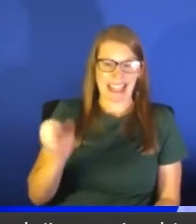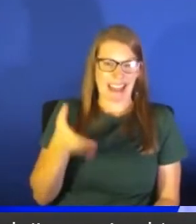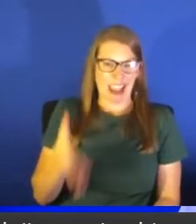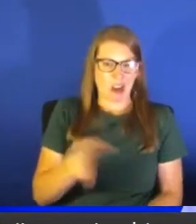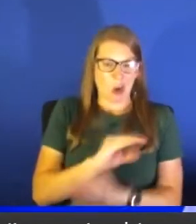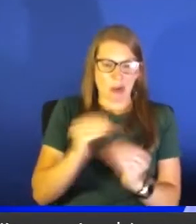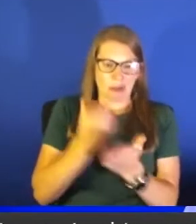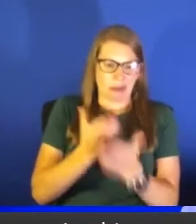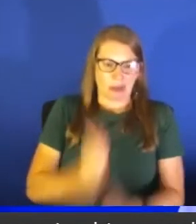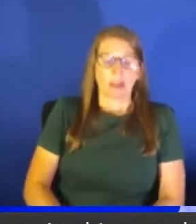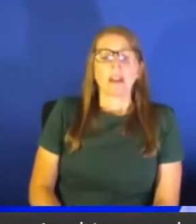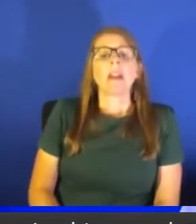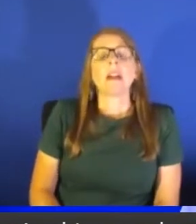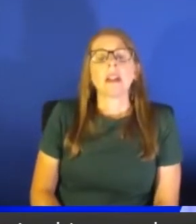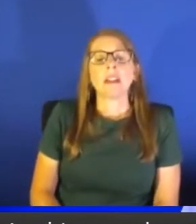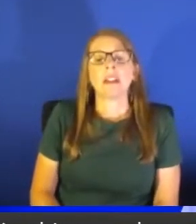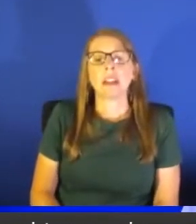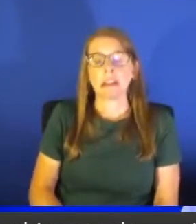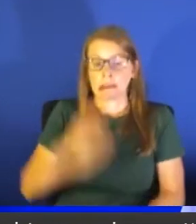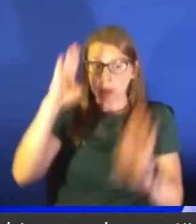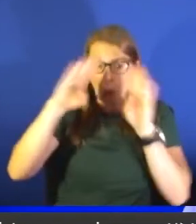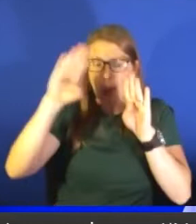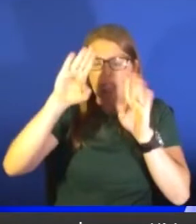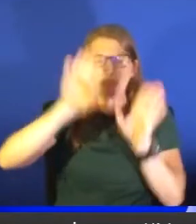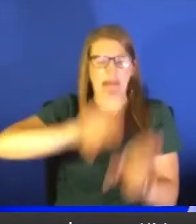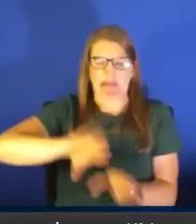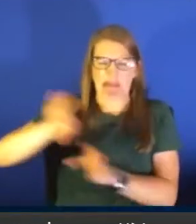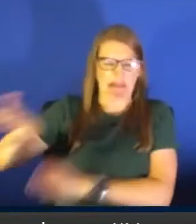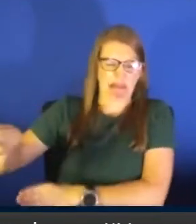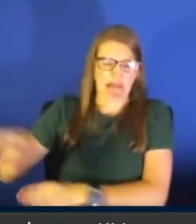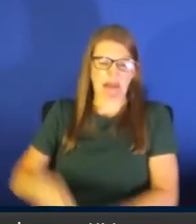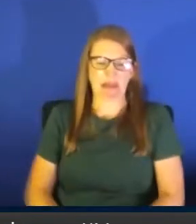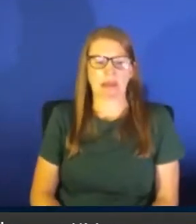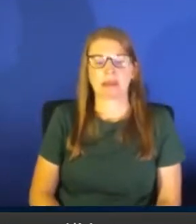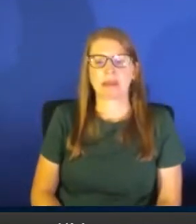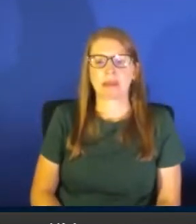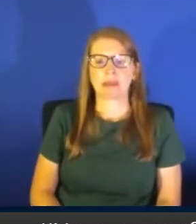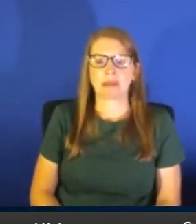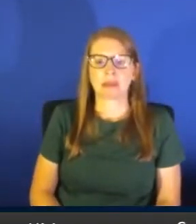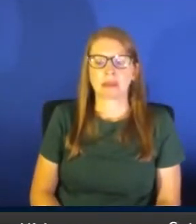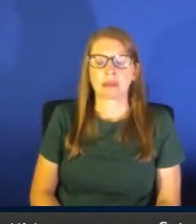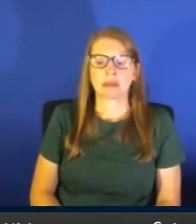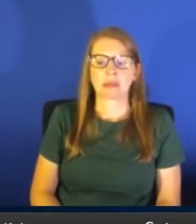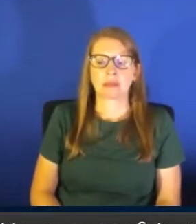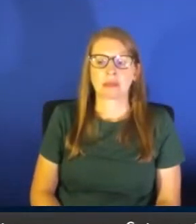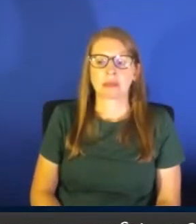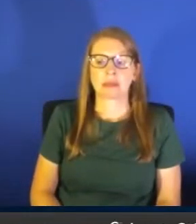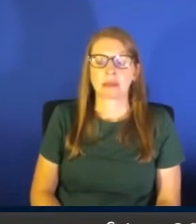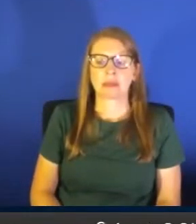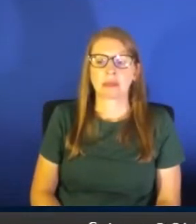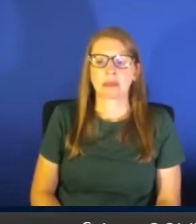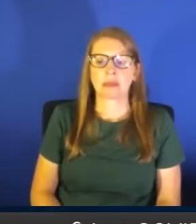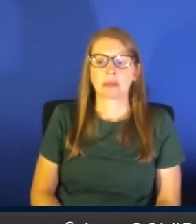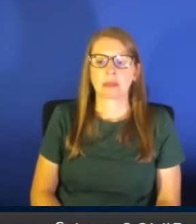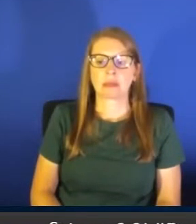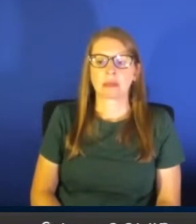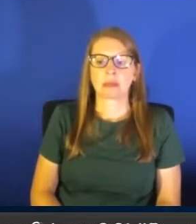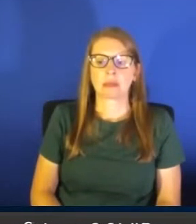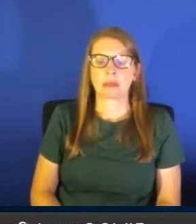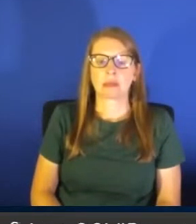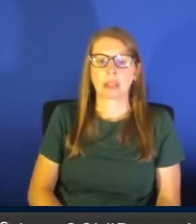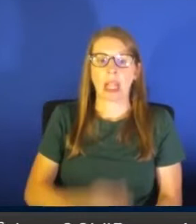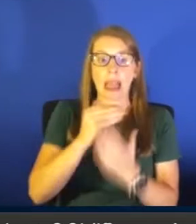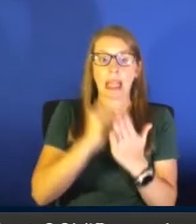is one thing you can put your mind to rest about. Okay, and you went through that list of all the sugar substitutes